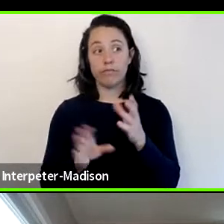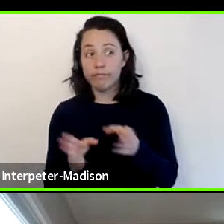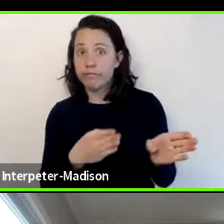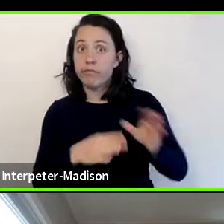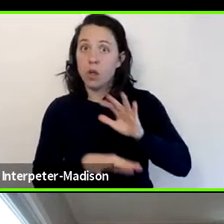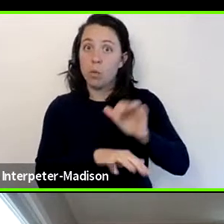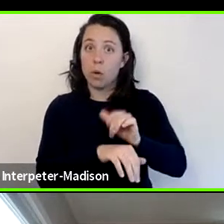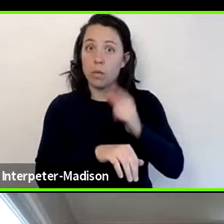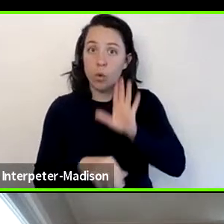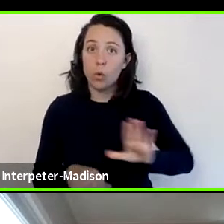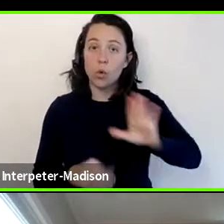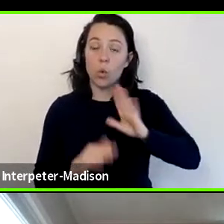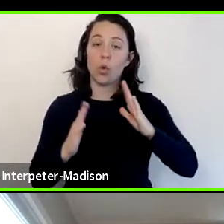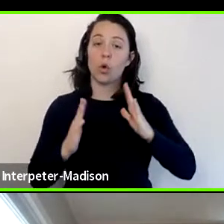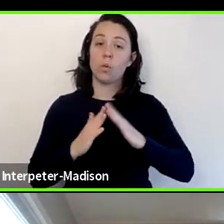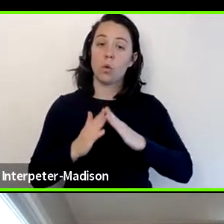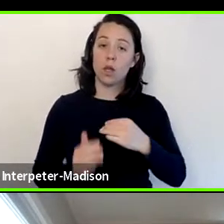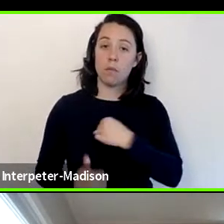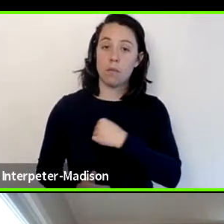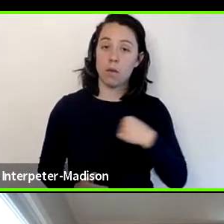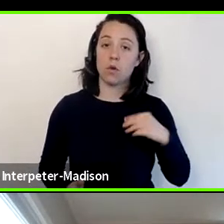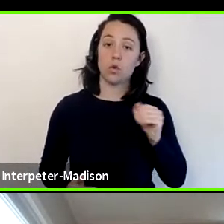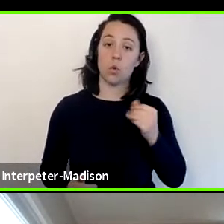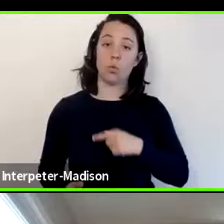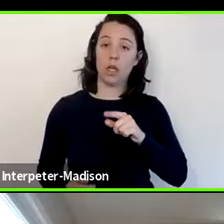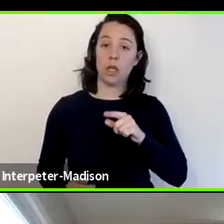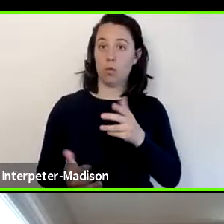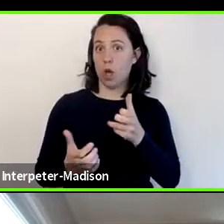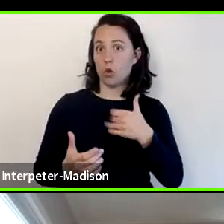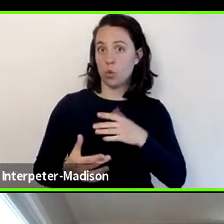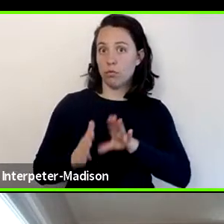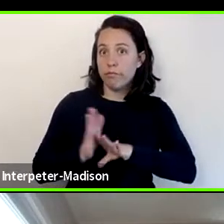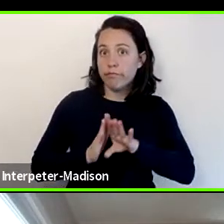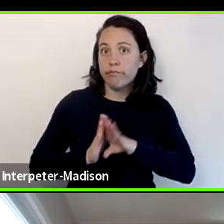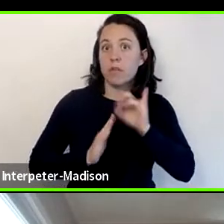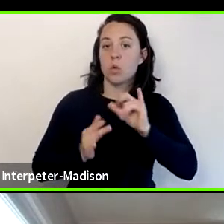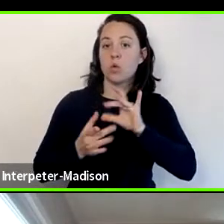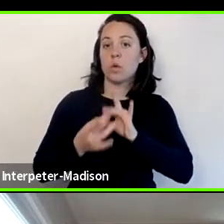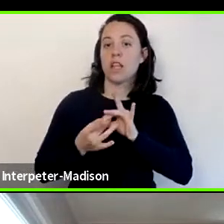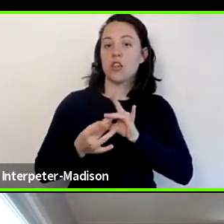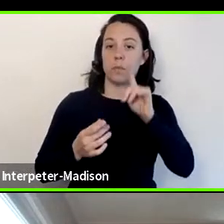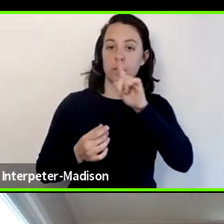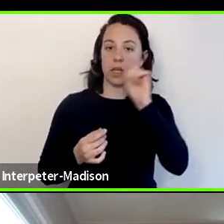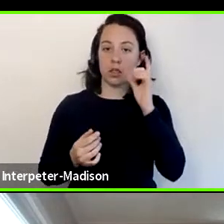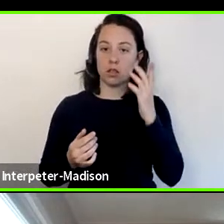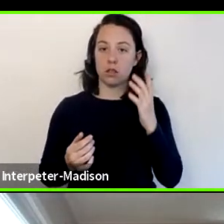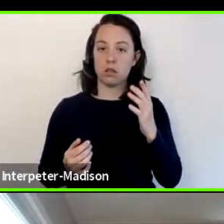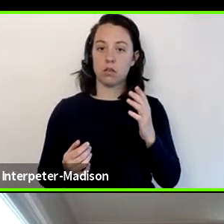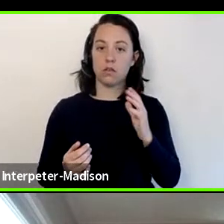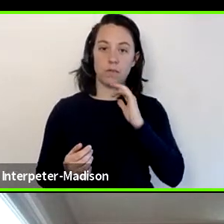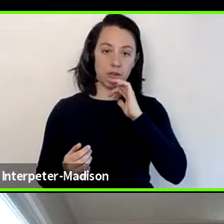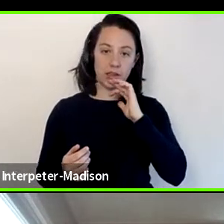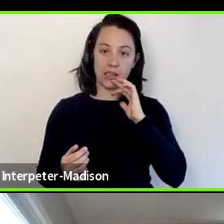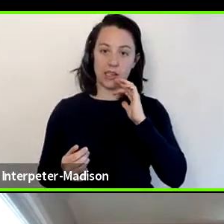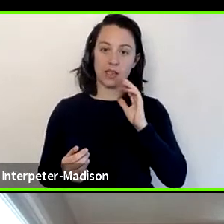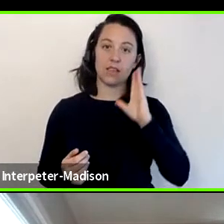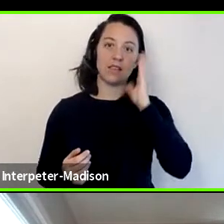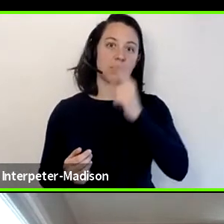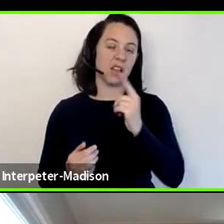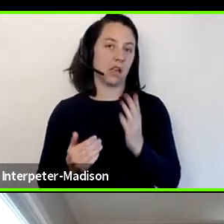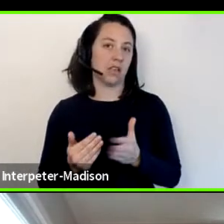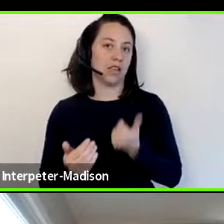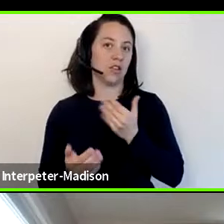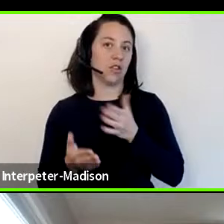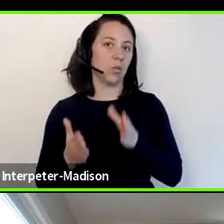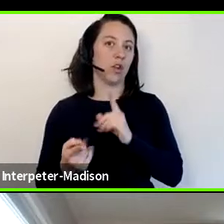interested in exploring those relationships, because that to me seems like the easiest way to eliminate barriers is to work with you directly to help vaccinate